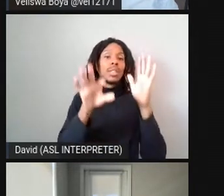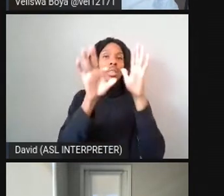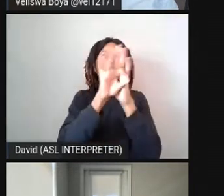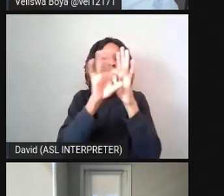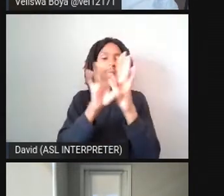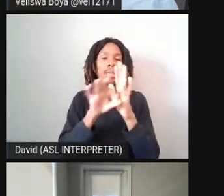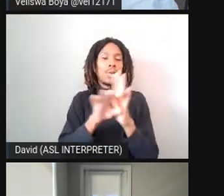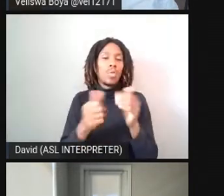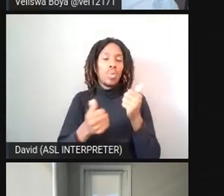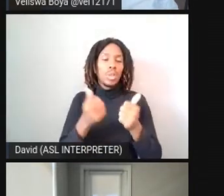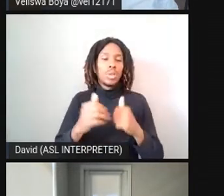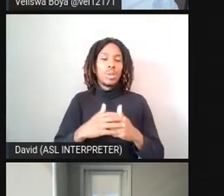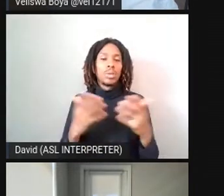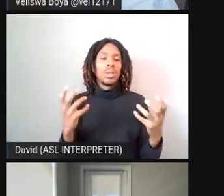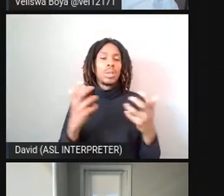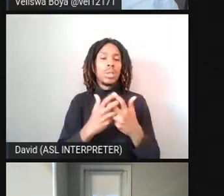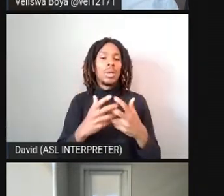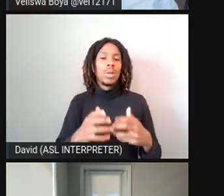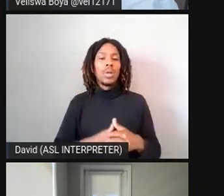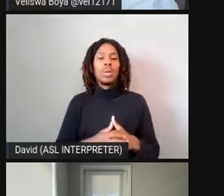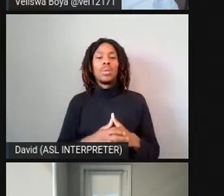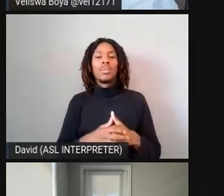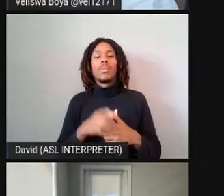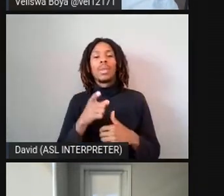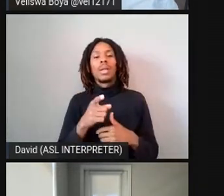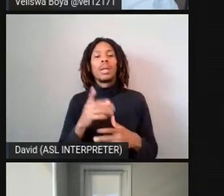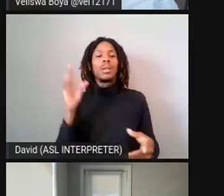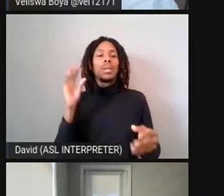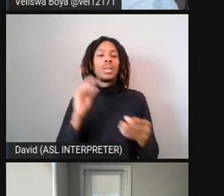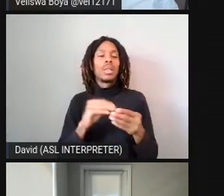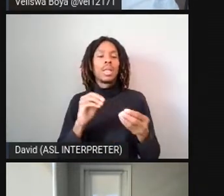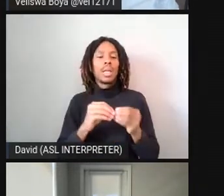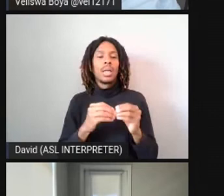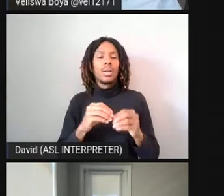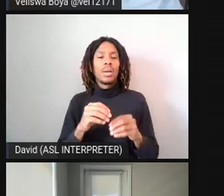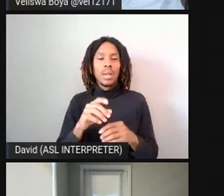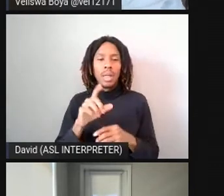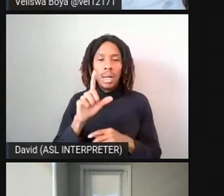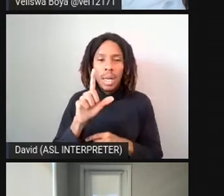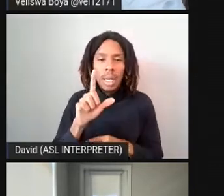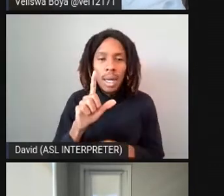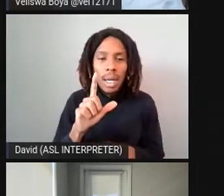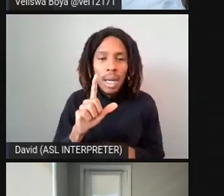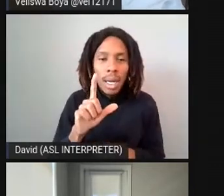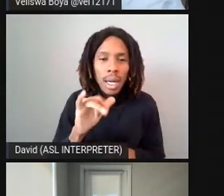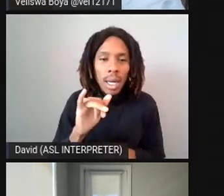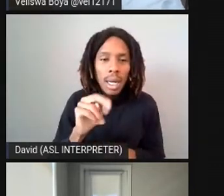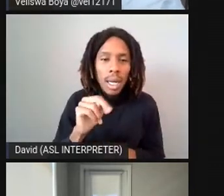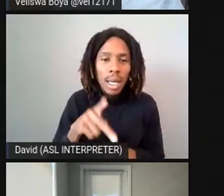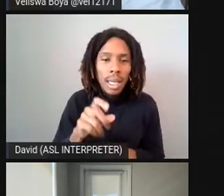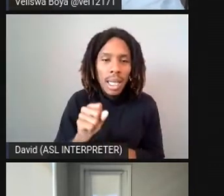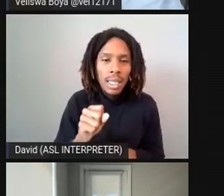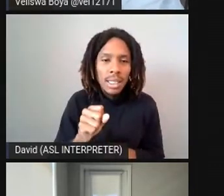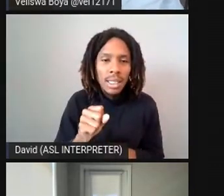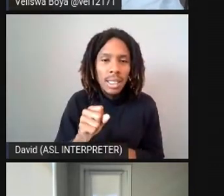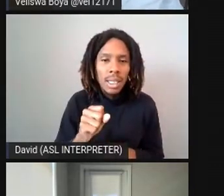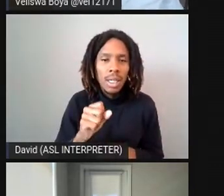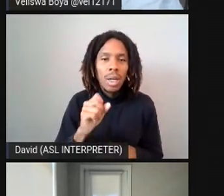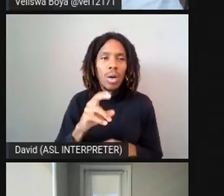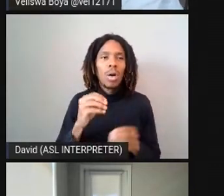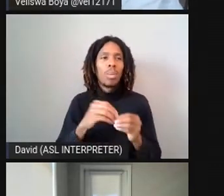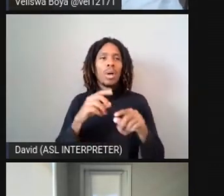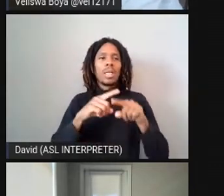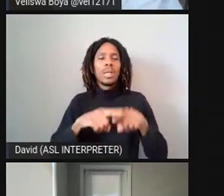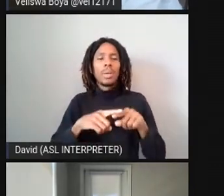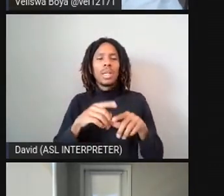here. And this is the number of uplinks there. You can also have up to four uplinks or more depending on the